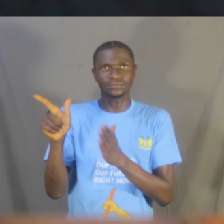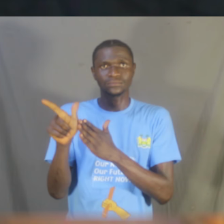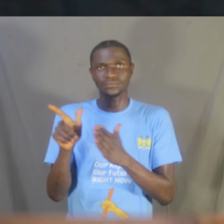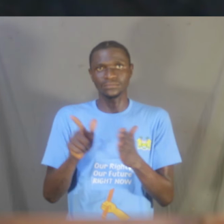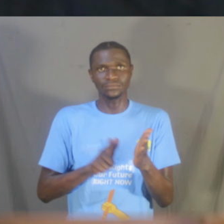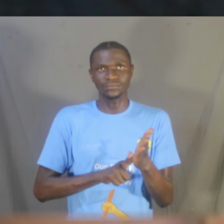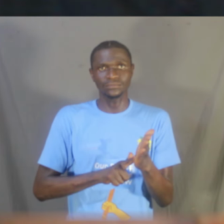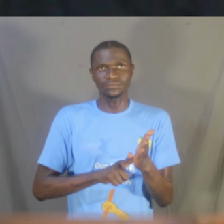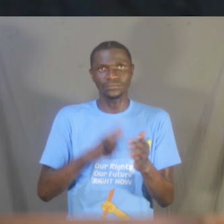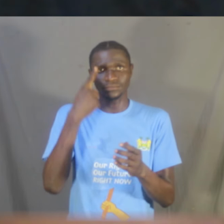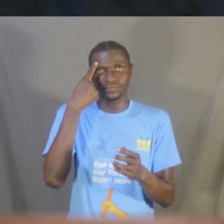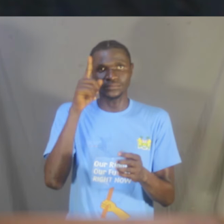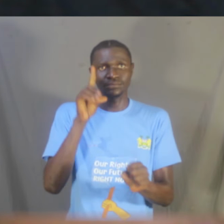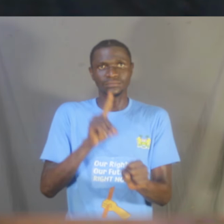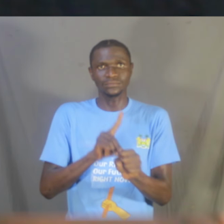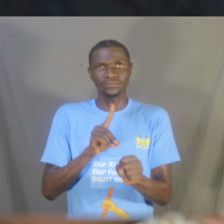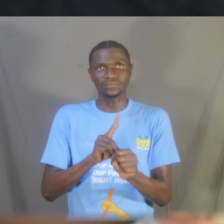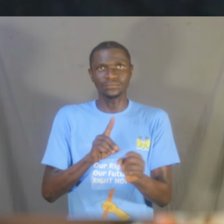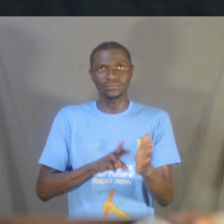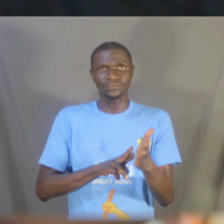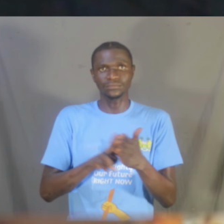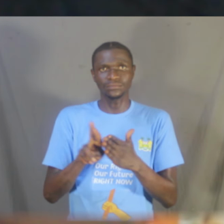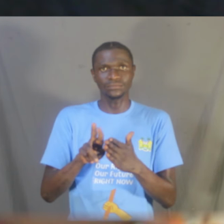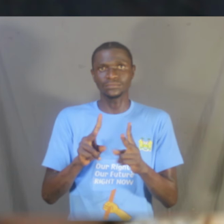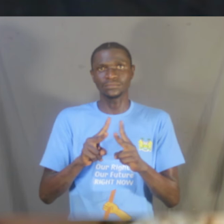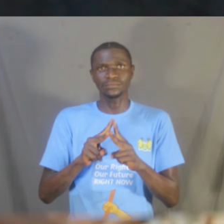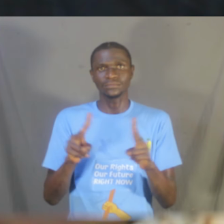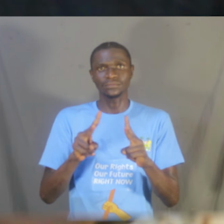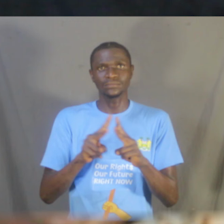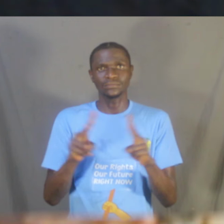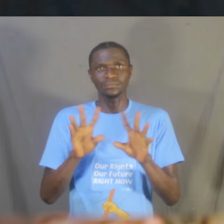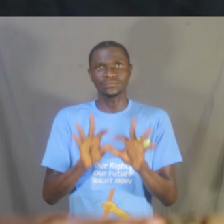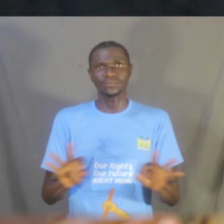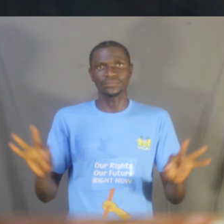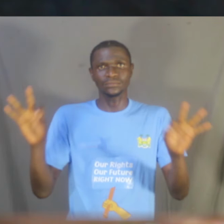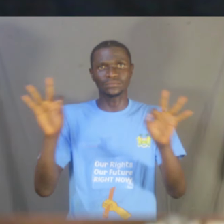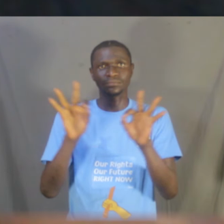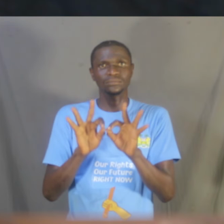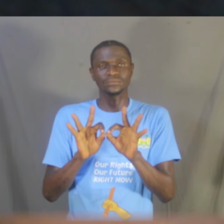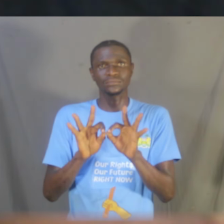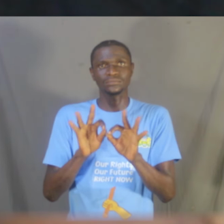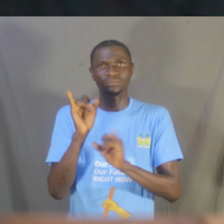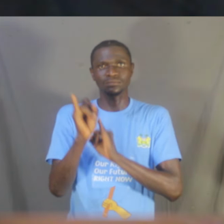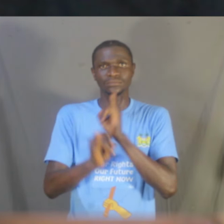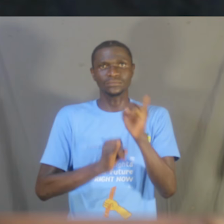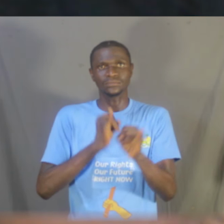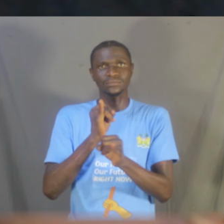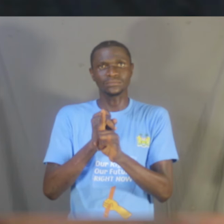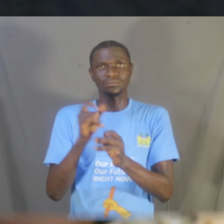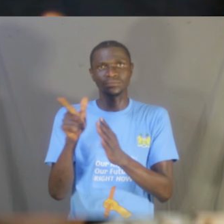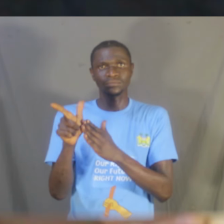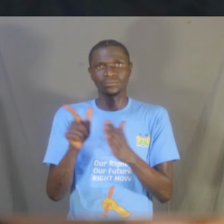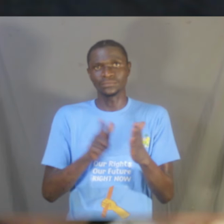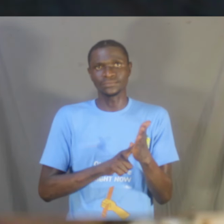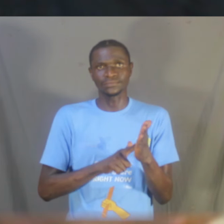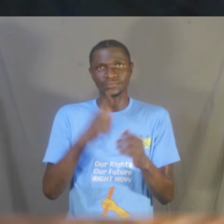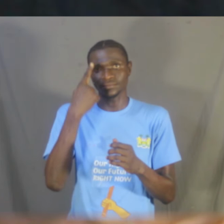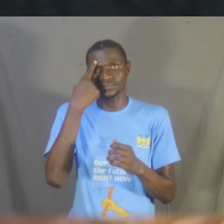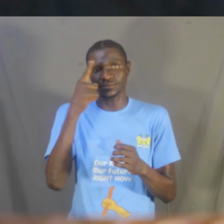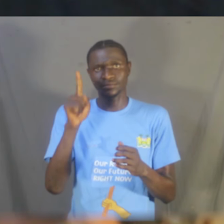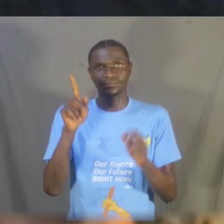Nations Conventions on the Rights of Persons with Disability is a significant international treaty aimed